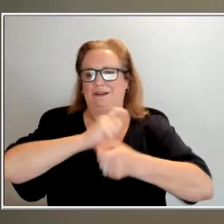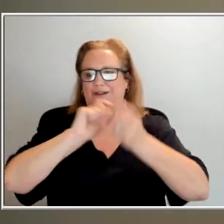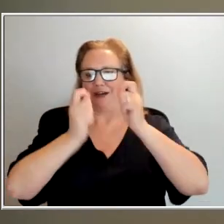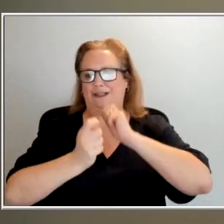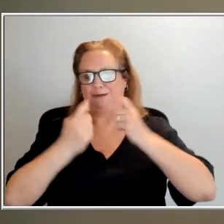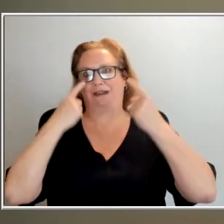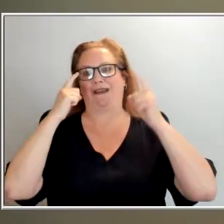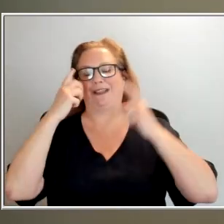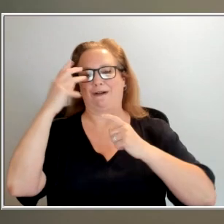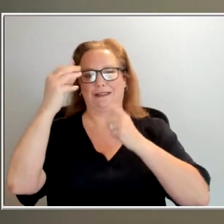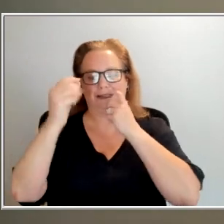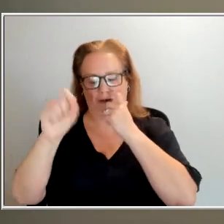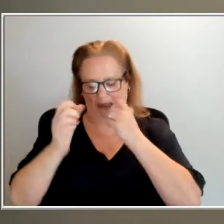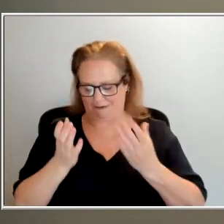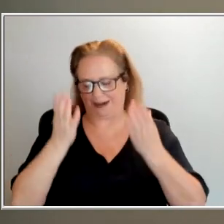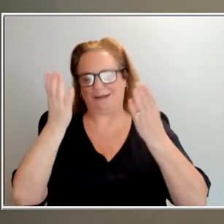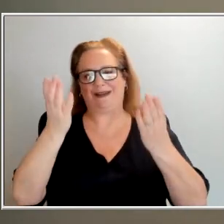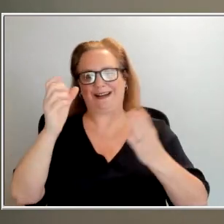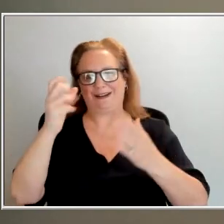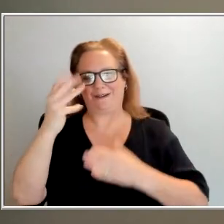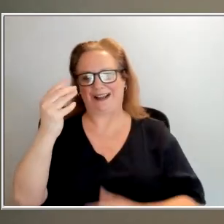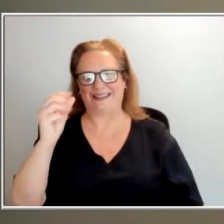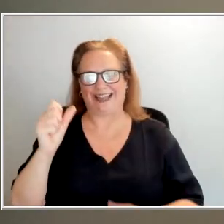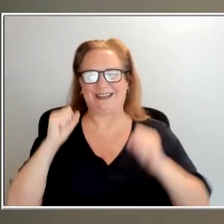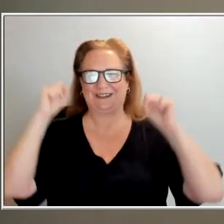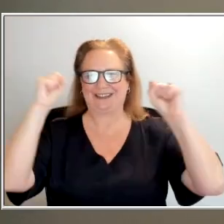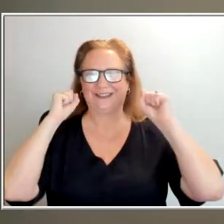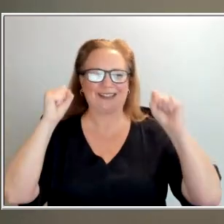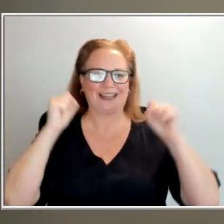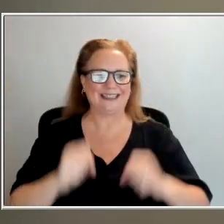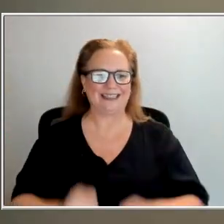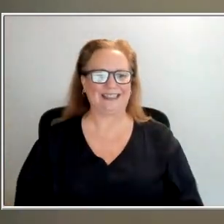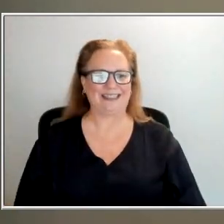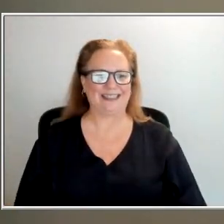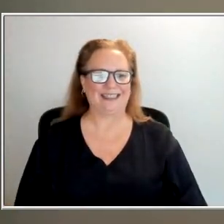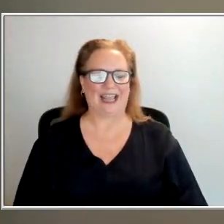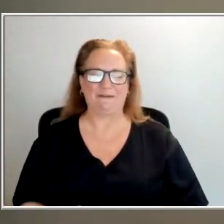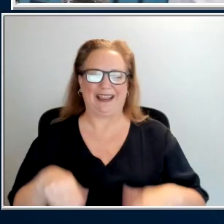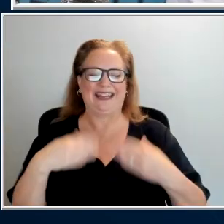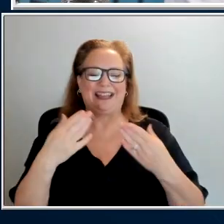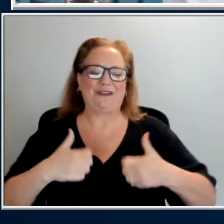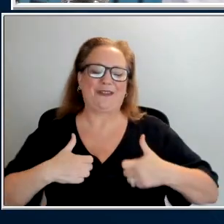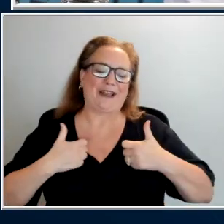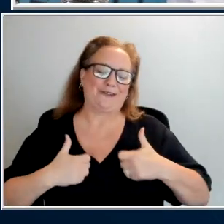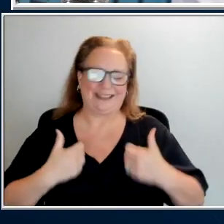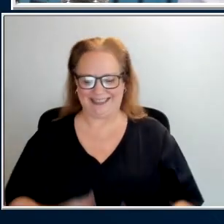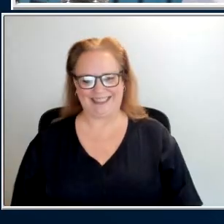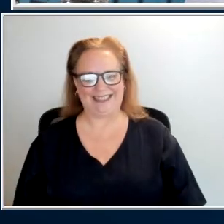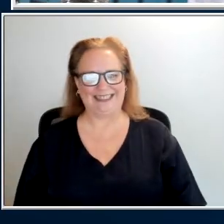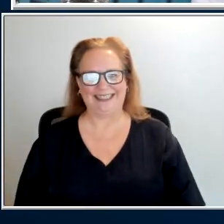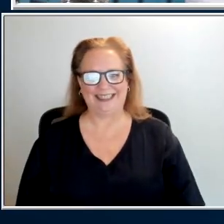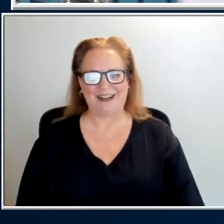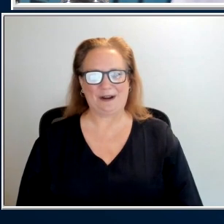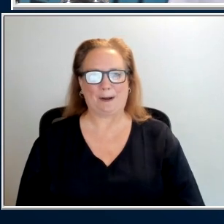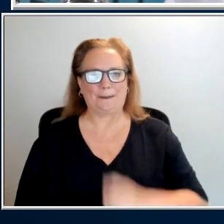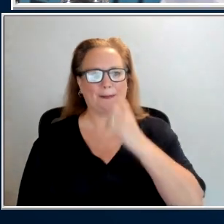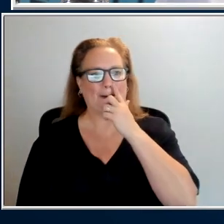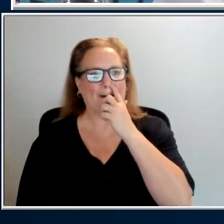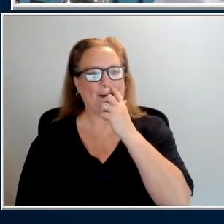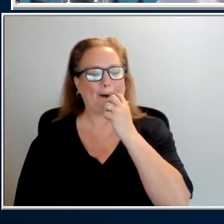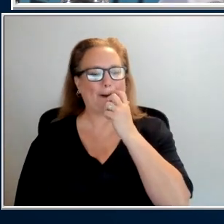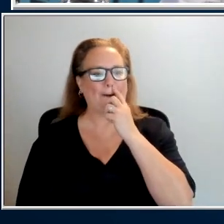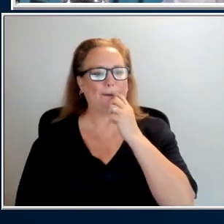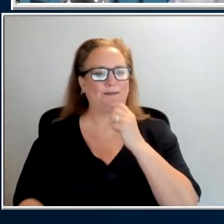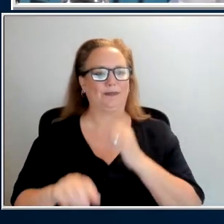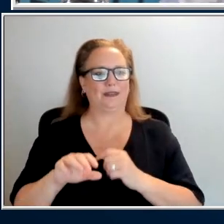So yes, I highly recommend it as well. And we can definitely provide the address. Yeah, that's perfect. And, you know, that's what I call fly